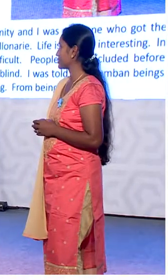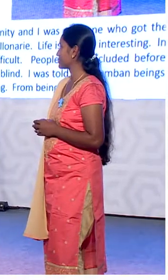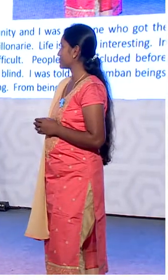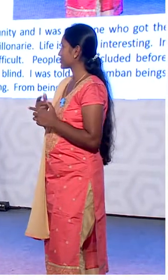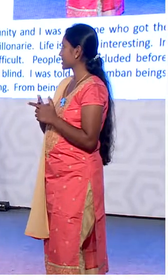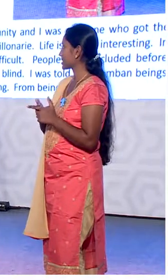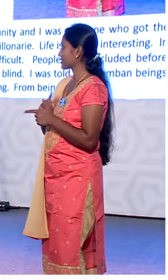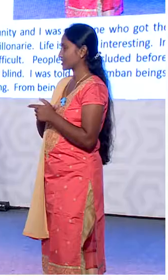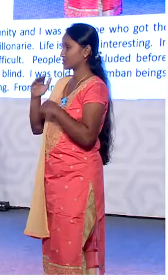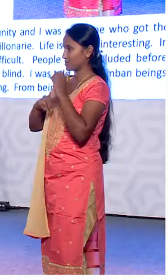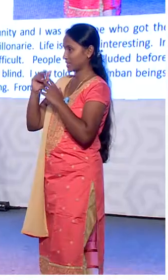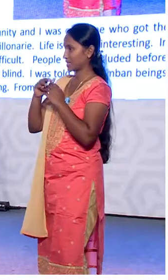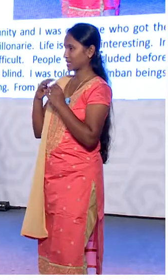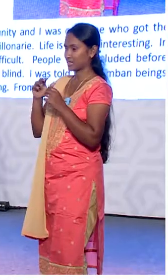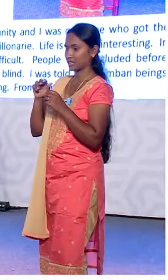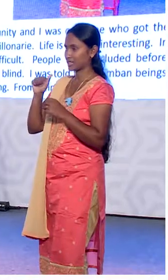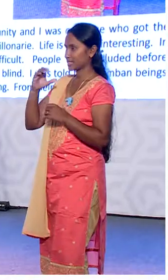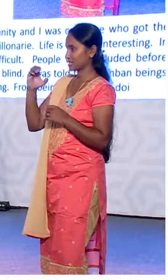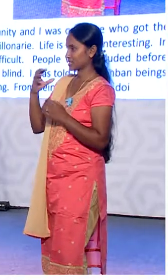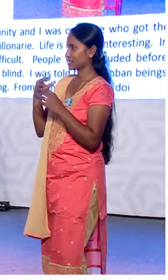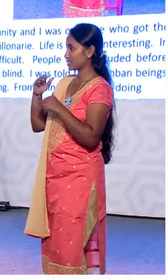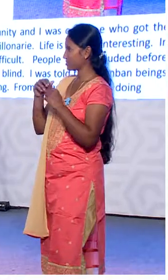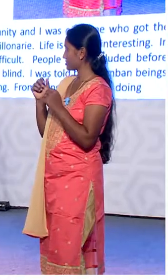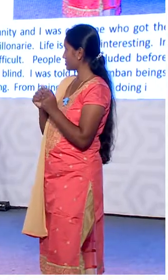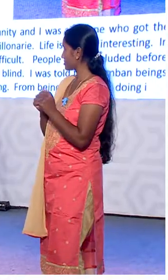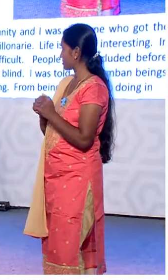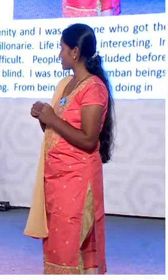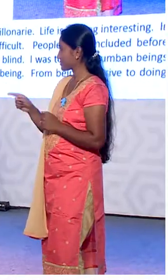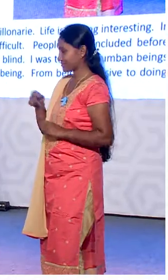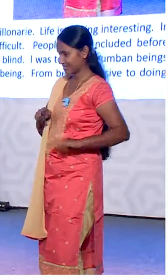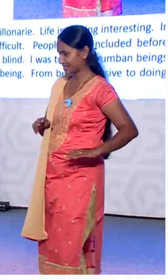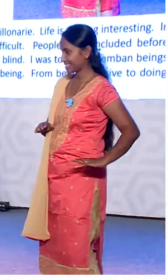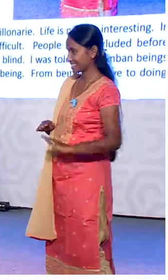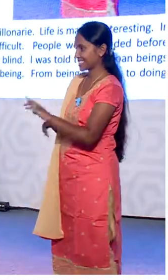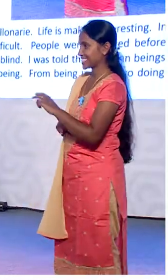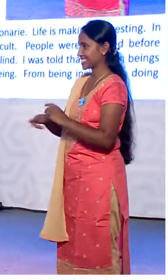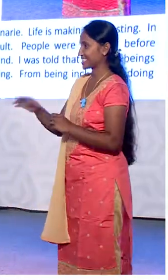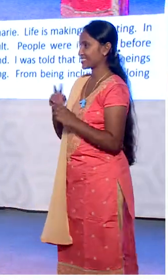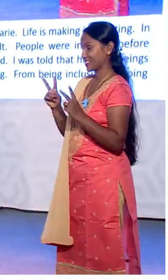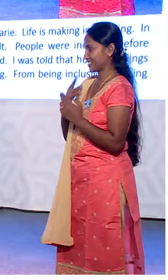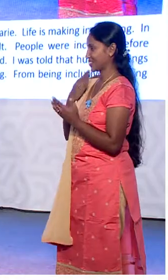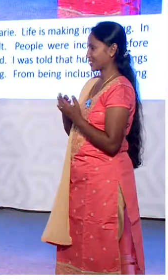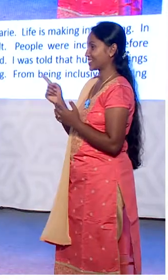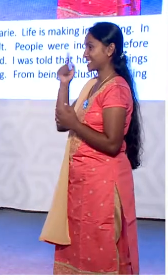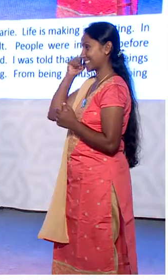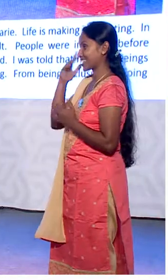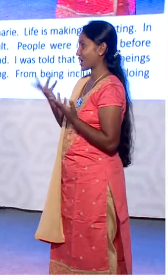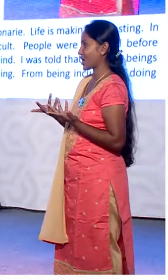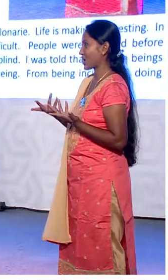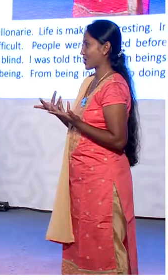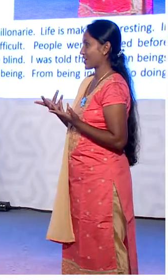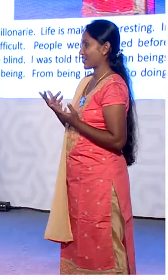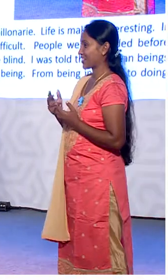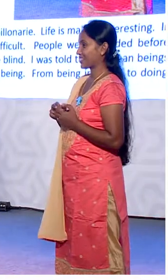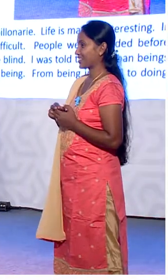From building accessible buildings, I enjoy this ramp, actually, this stage very well. And I was thinking, oh, African